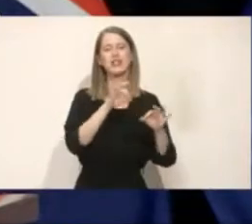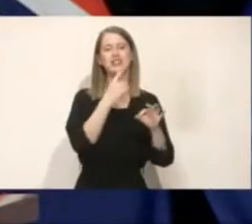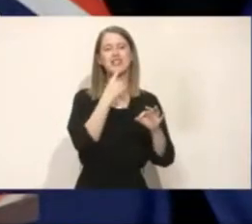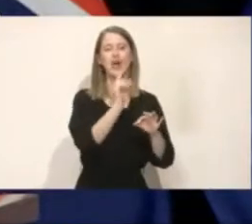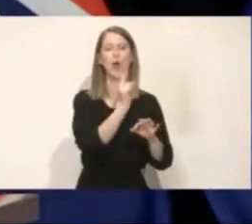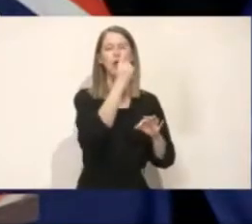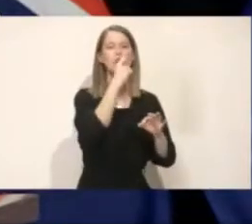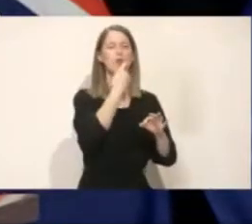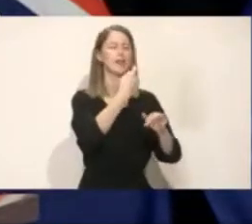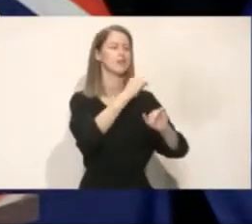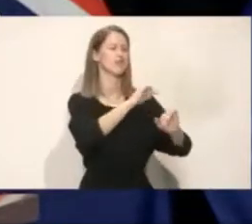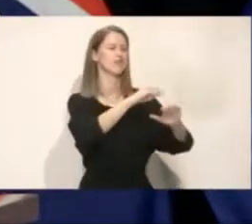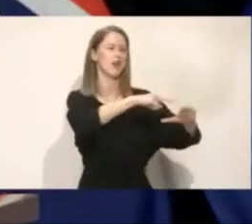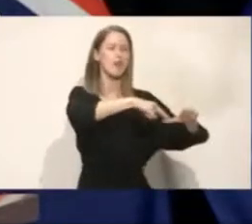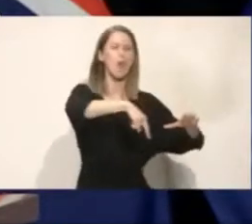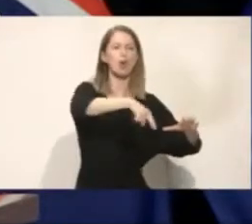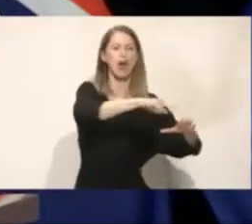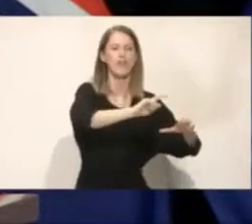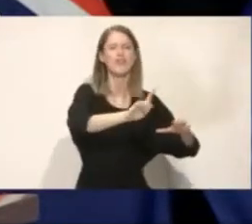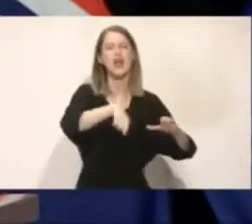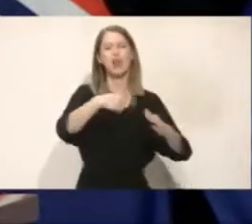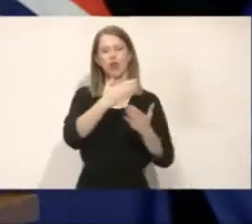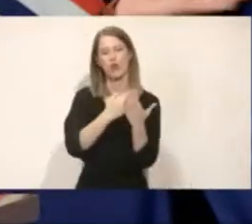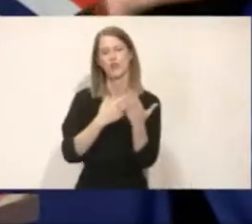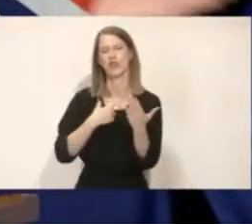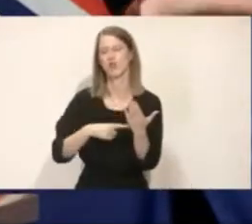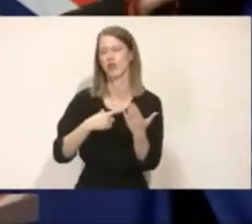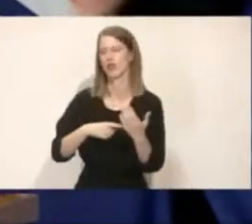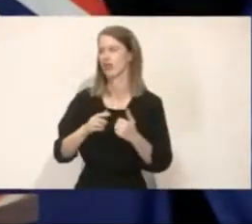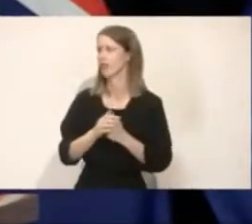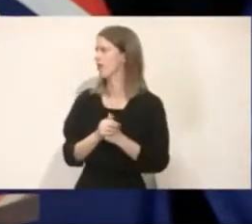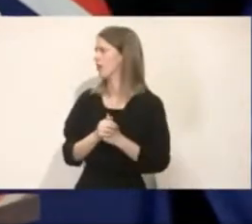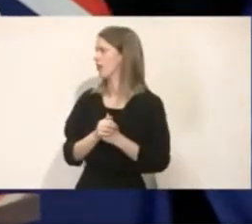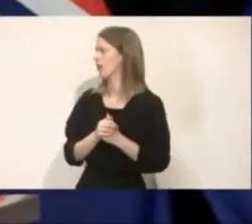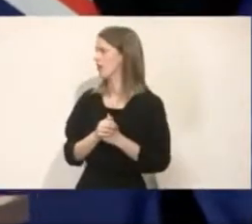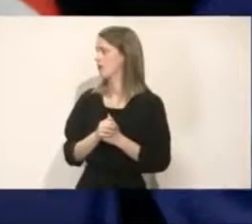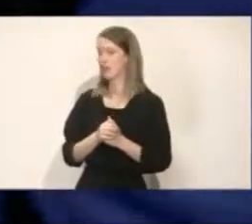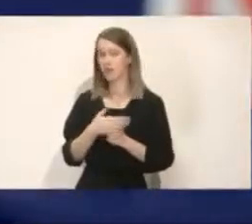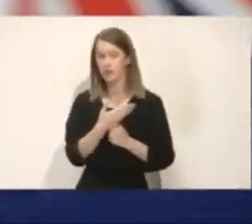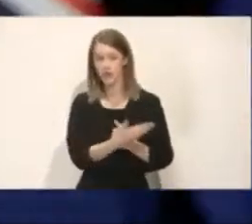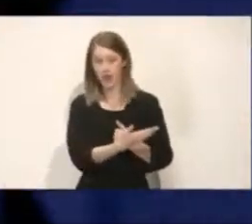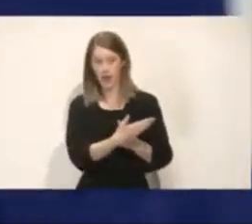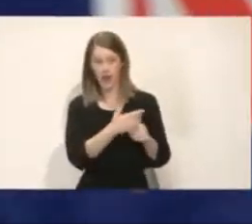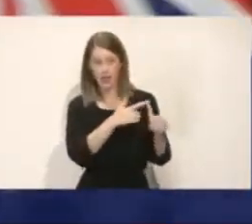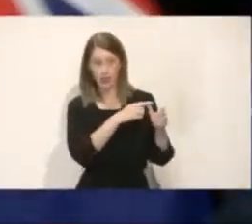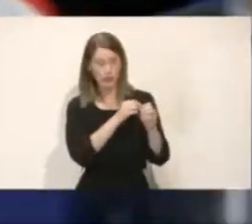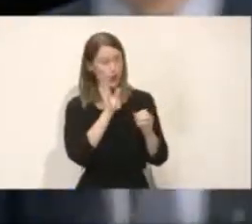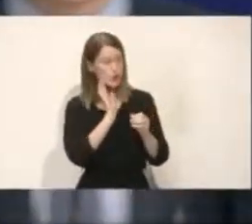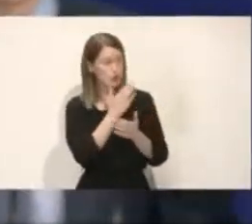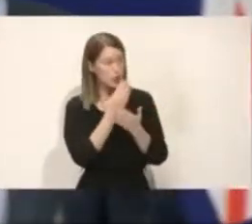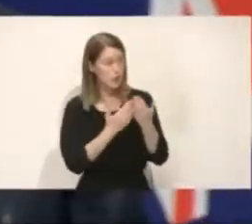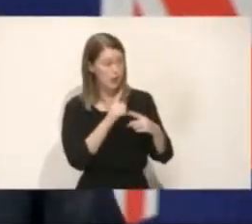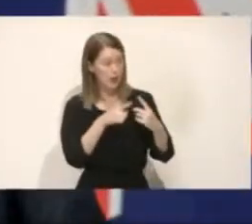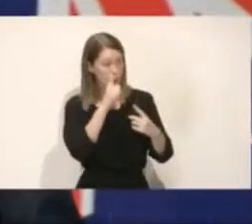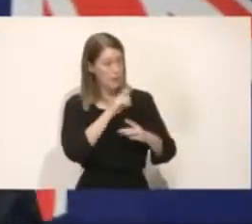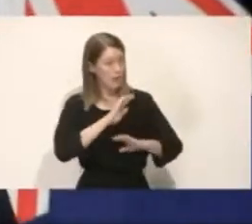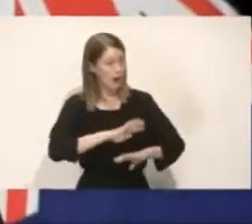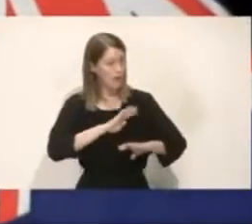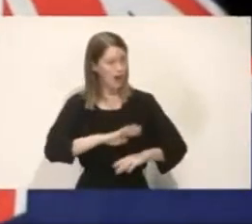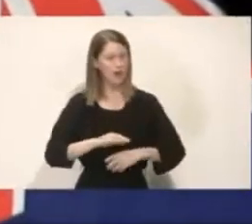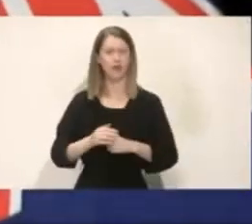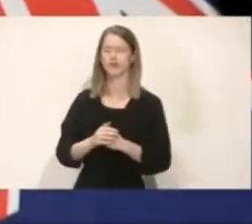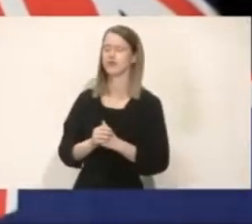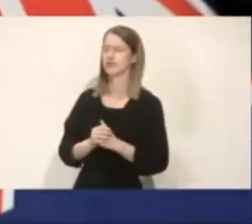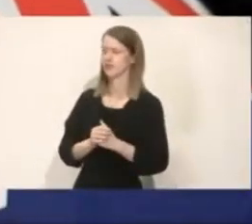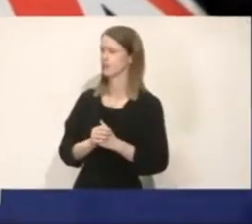workable at that place. So we have to put in other mitigations. On the anecdotal side, though, Dr. Bloomfield. Thanks, Prime Minister. So just a couple of